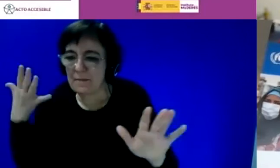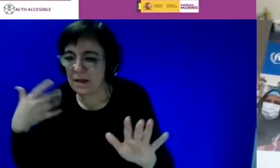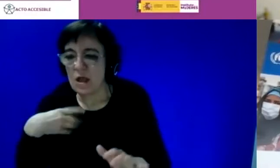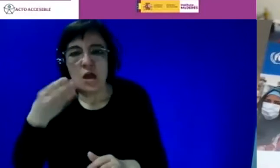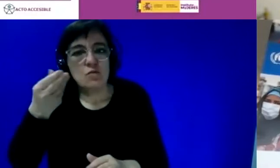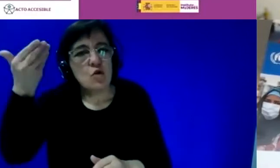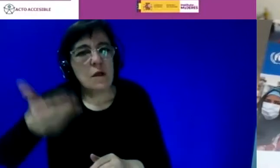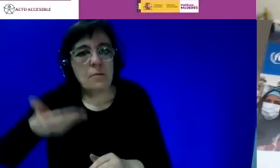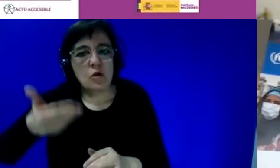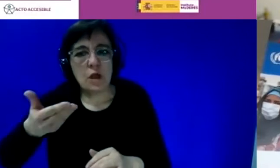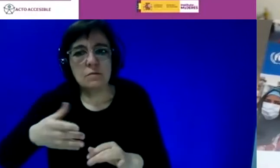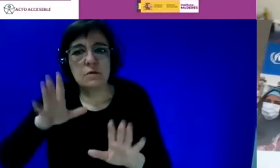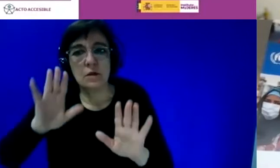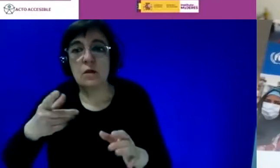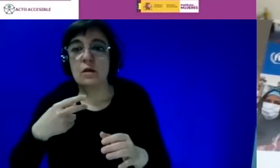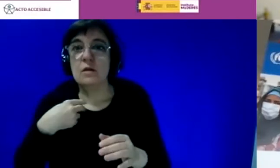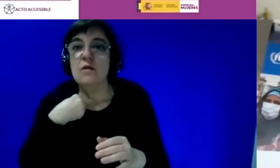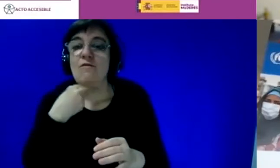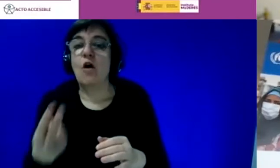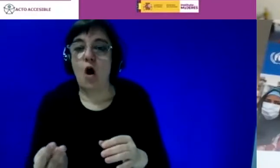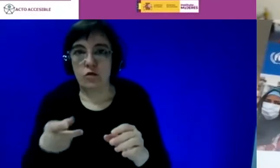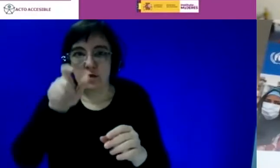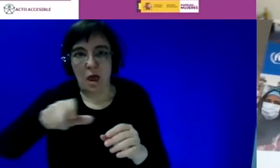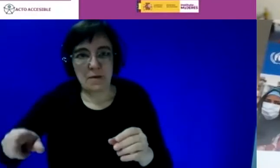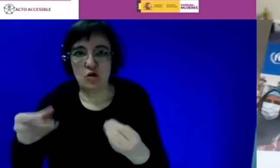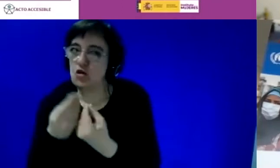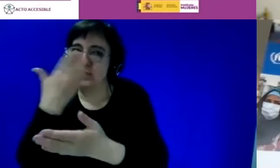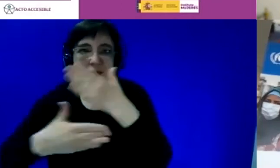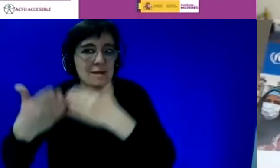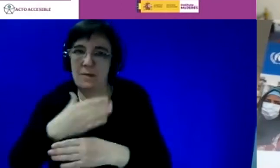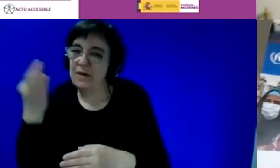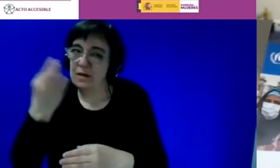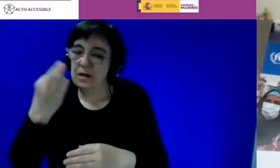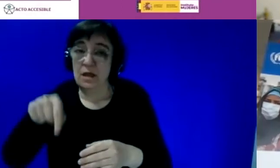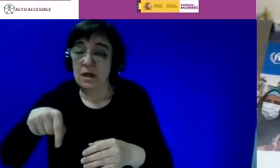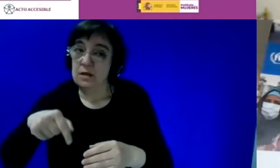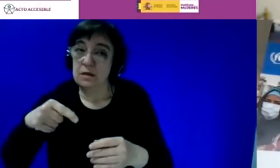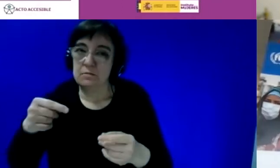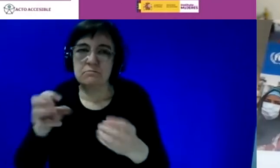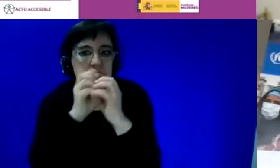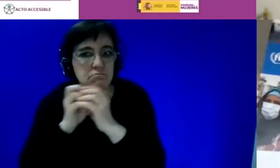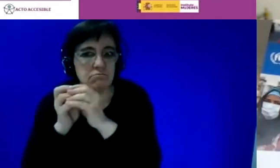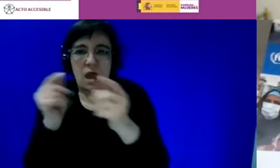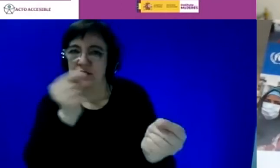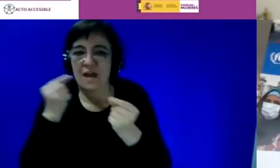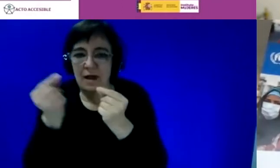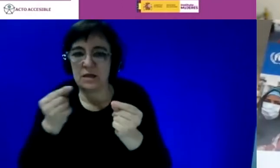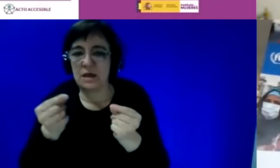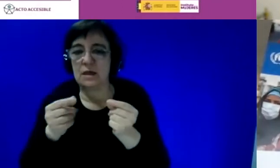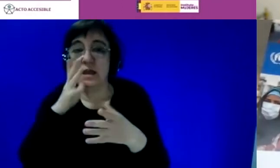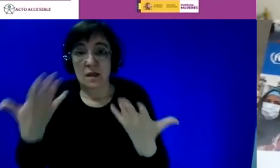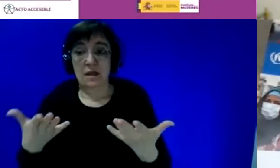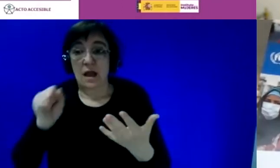disabilities in these discussions. And we hope that through the International Disability Alliance, we have the